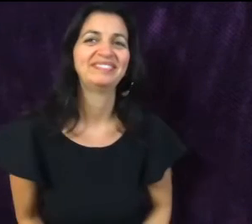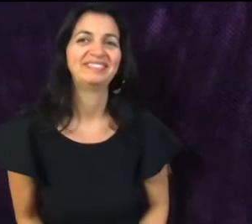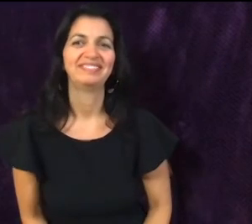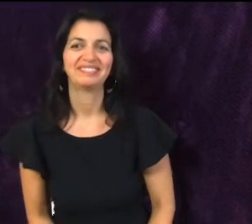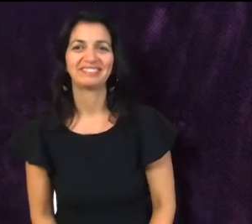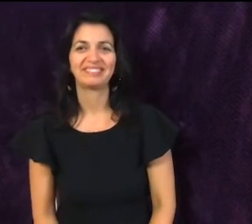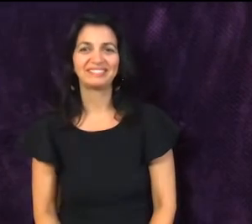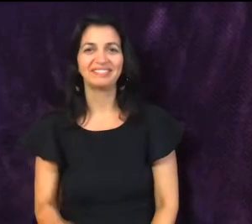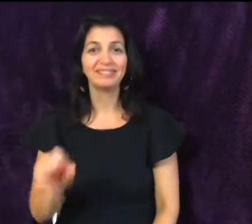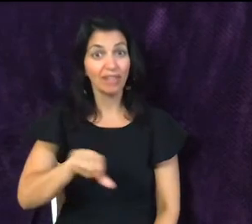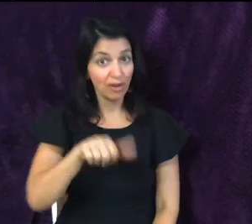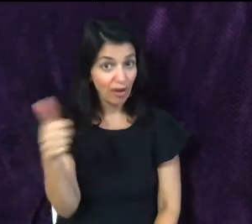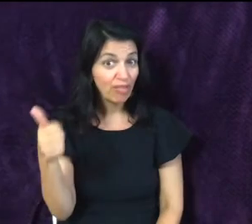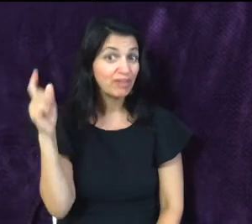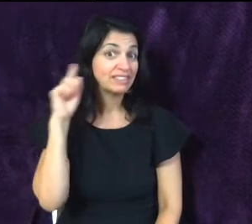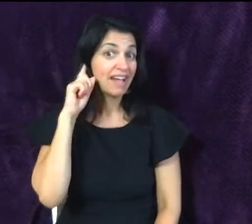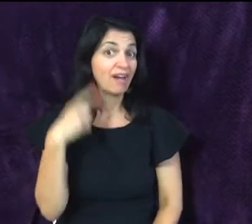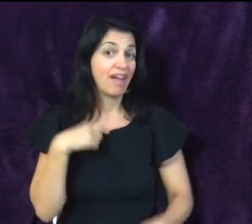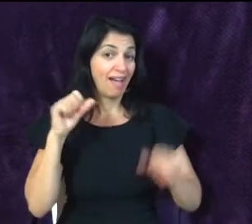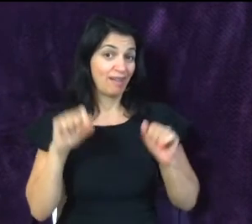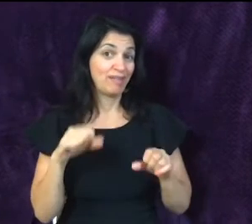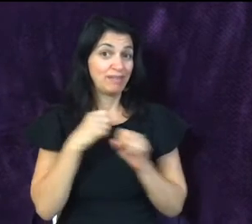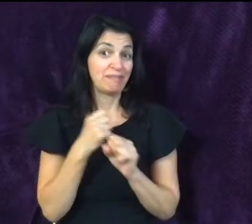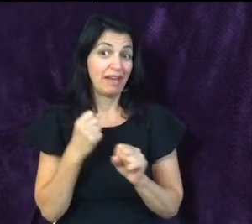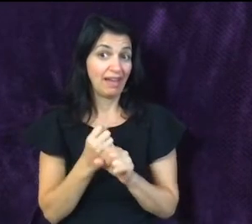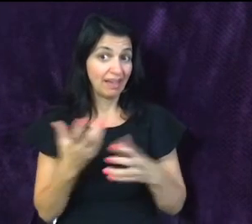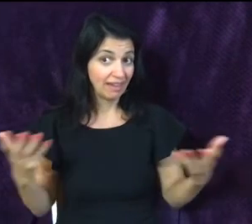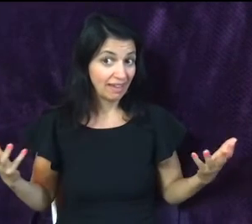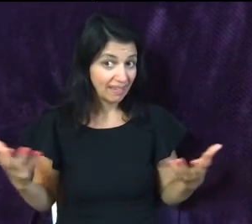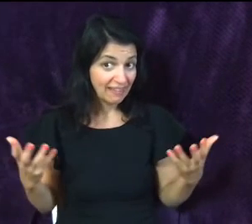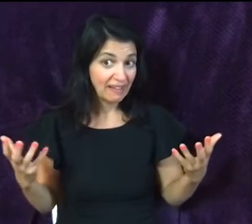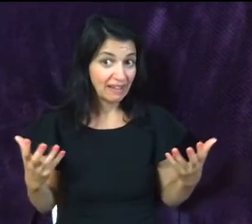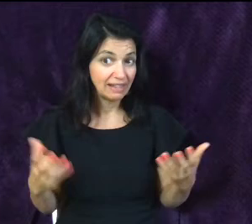Another sound I can make is scrape the balloon.